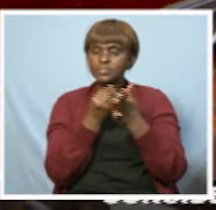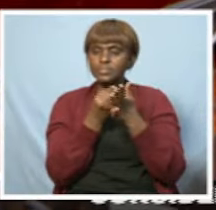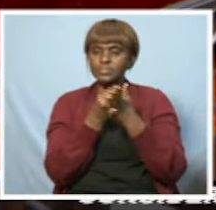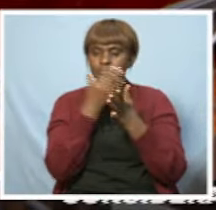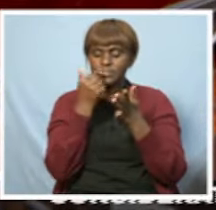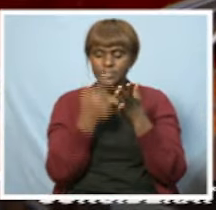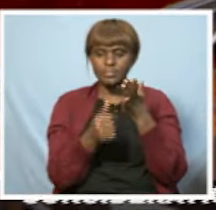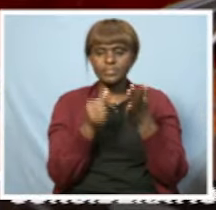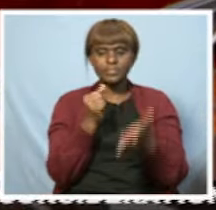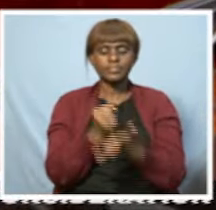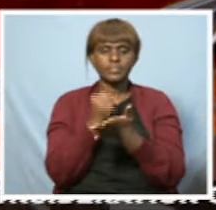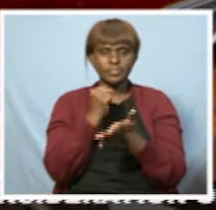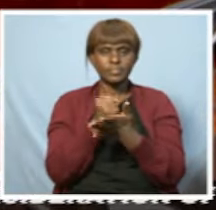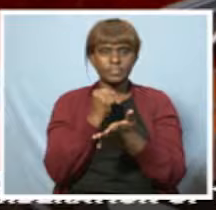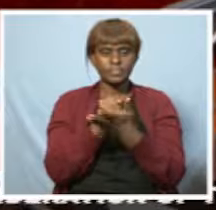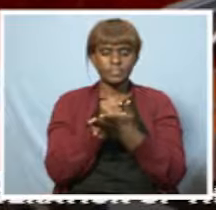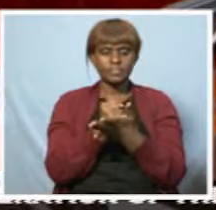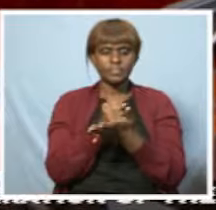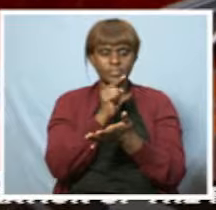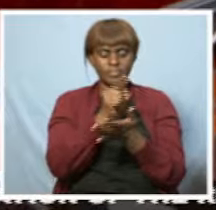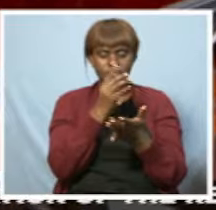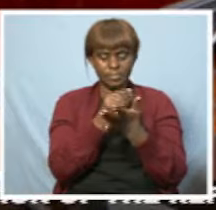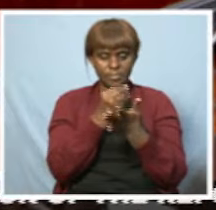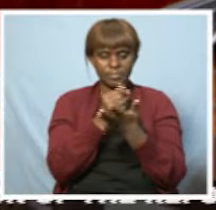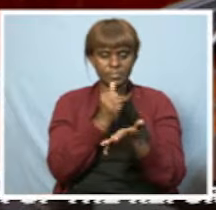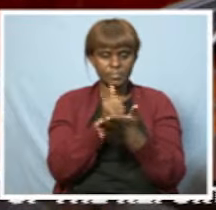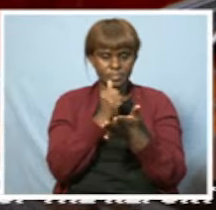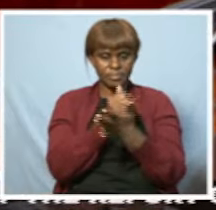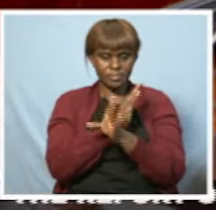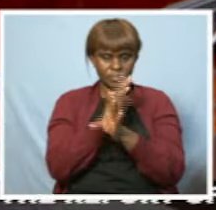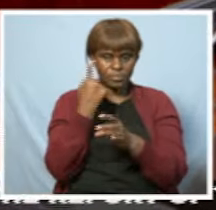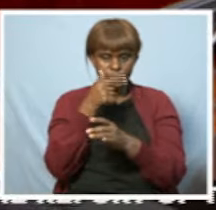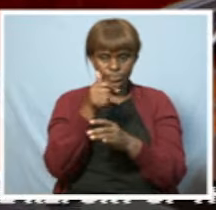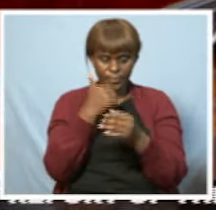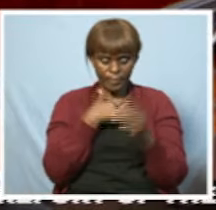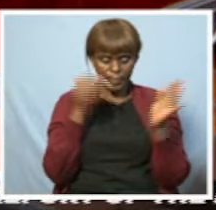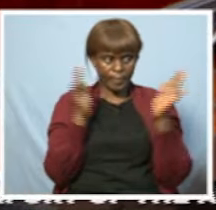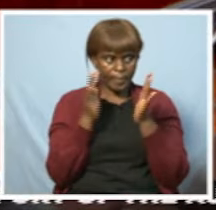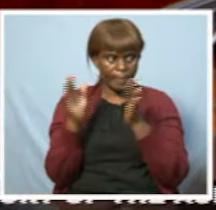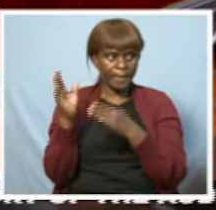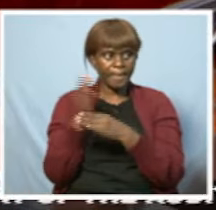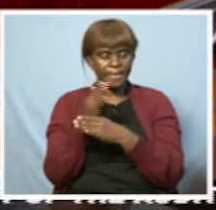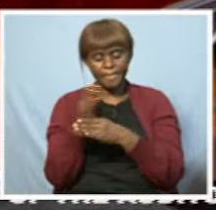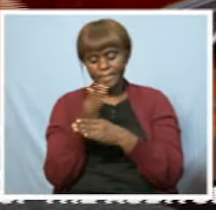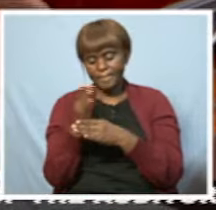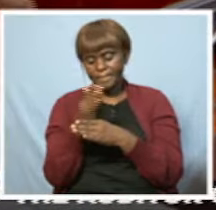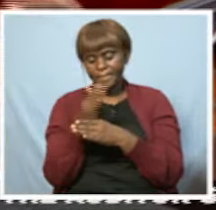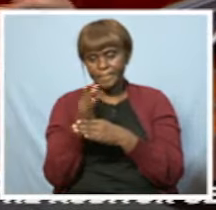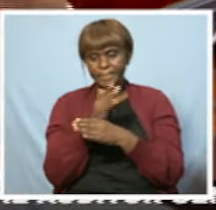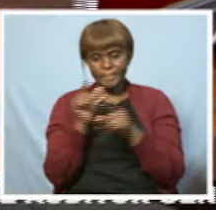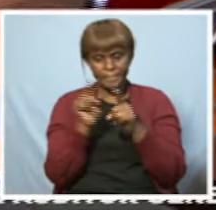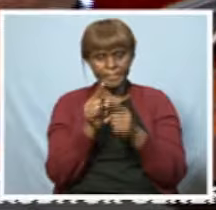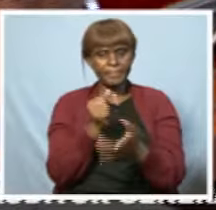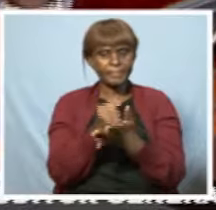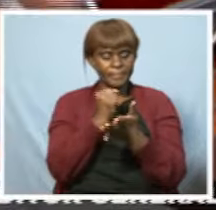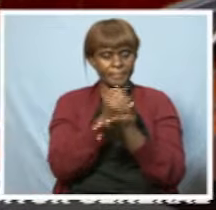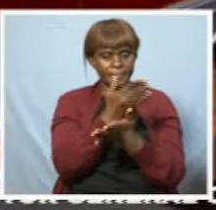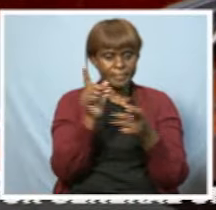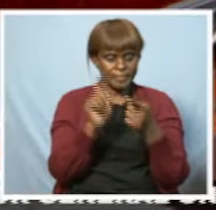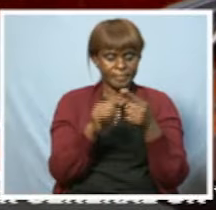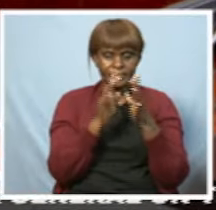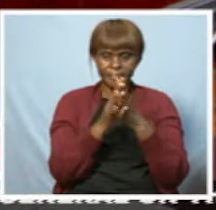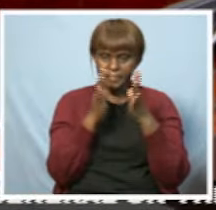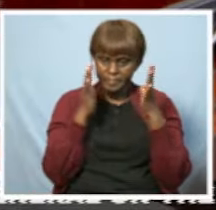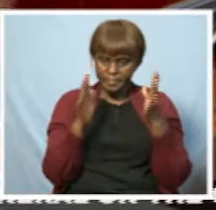supposed to help, you know, Zambians, those who have small businesses. It's supposed to help them to